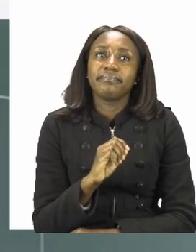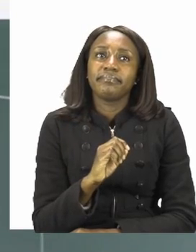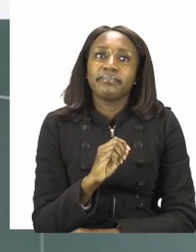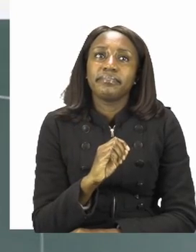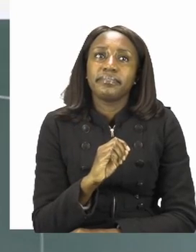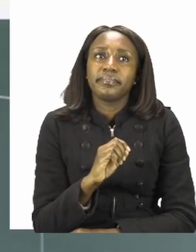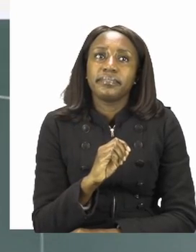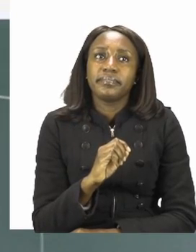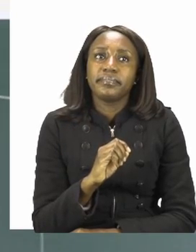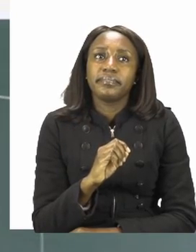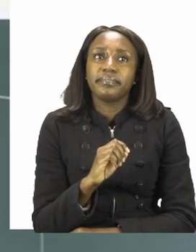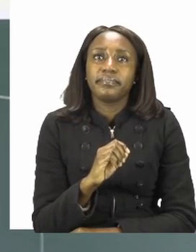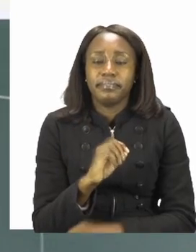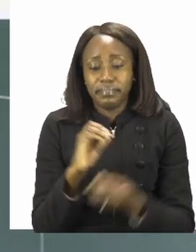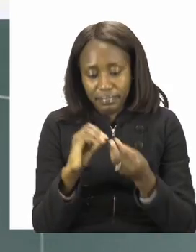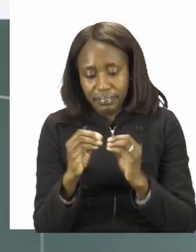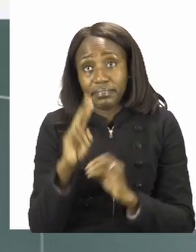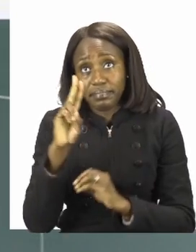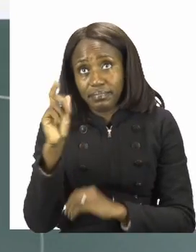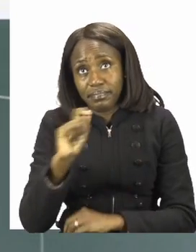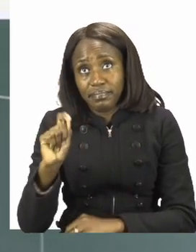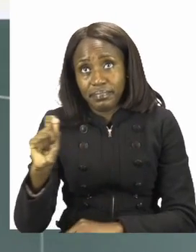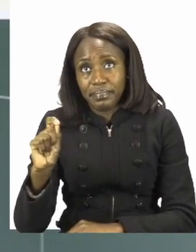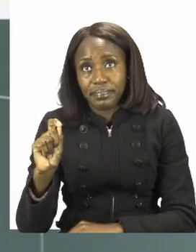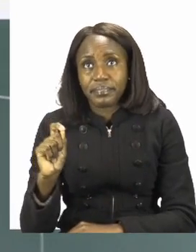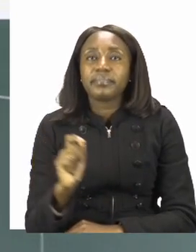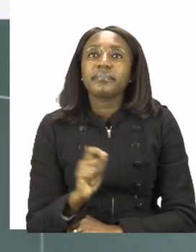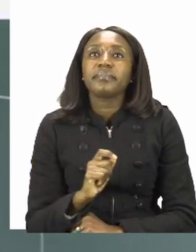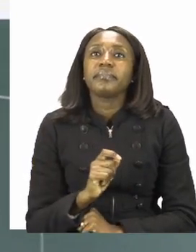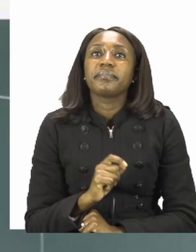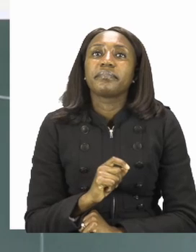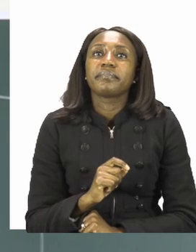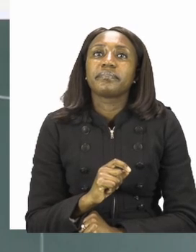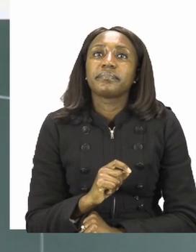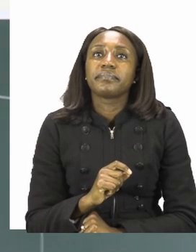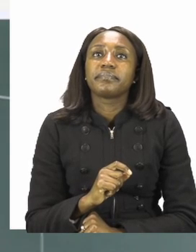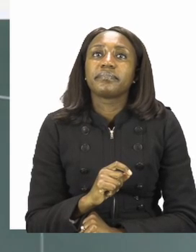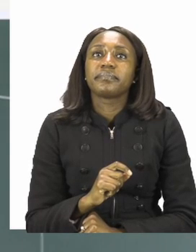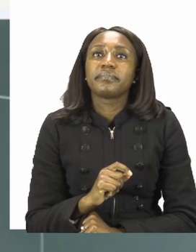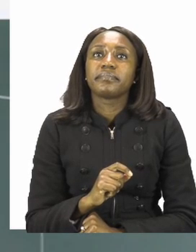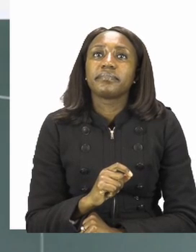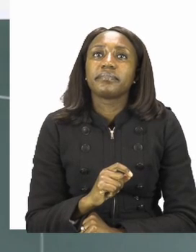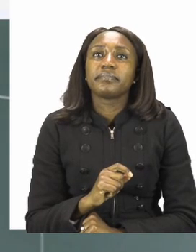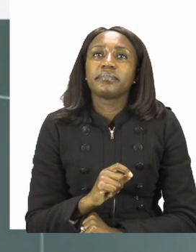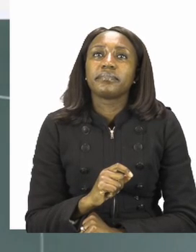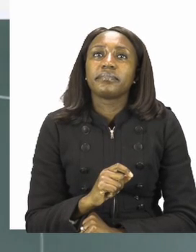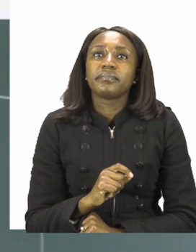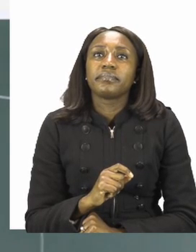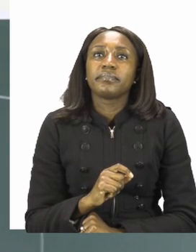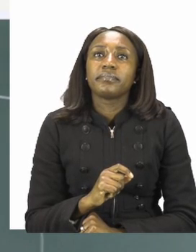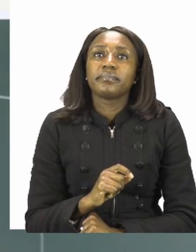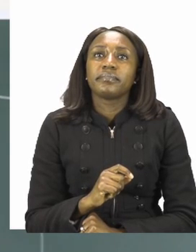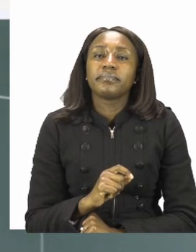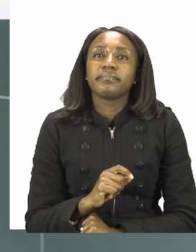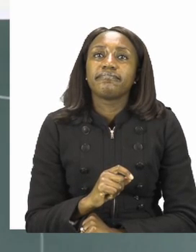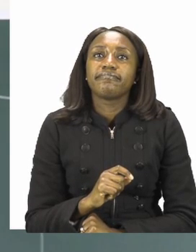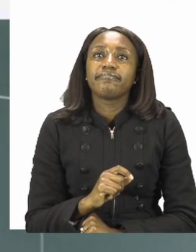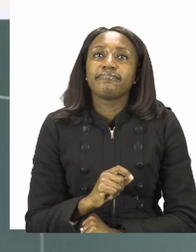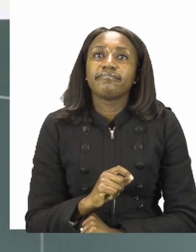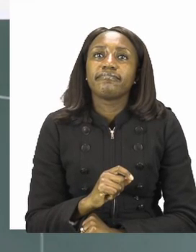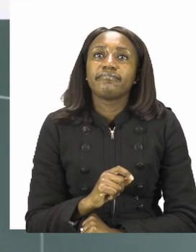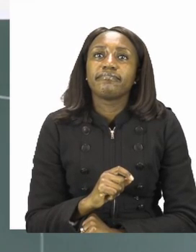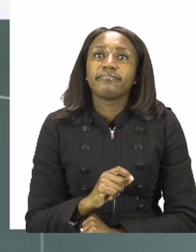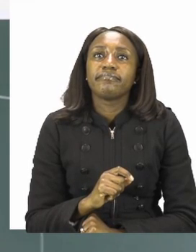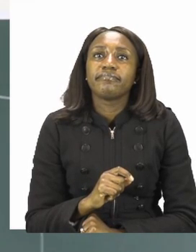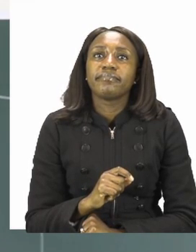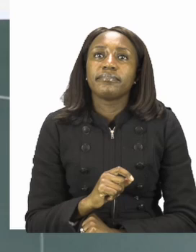1. Now we need to write number 2. So we take our pencil again and we go